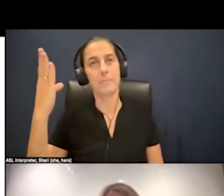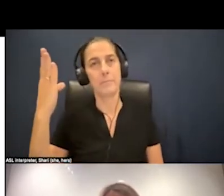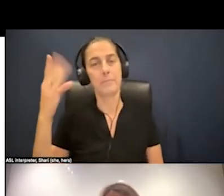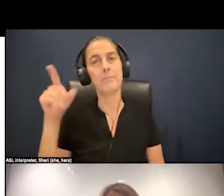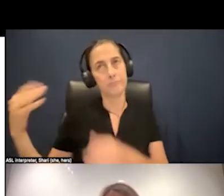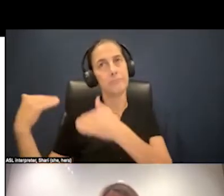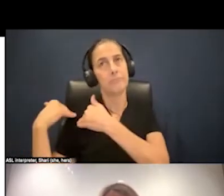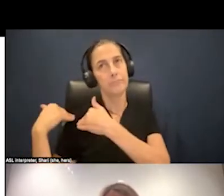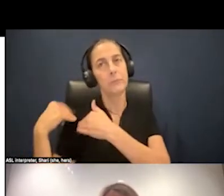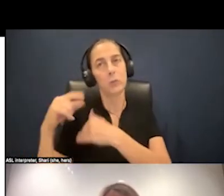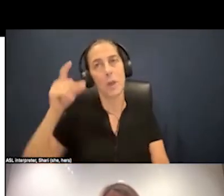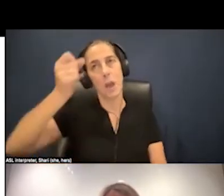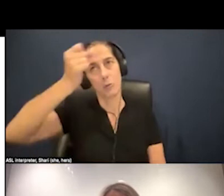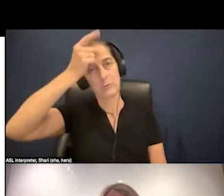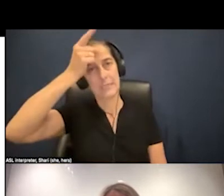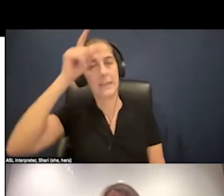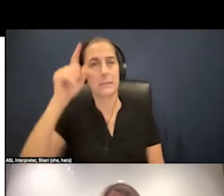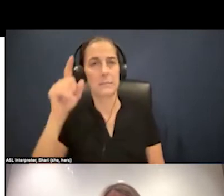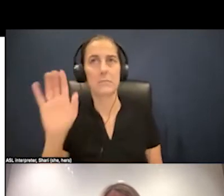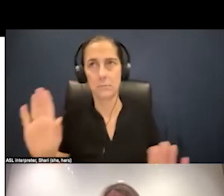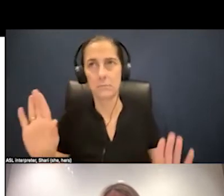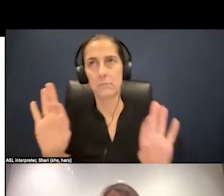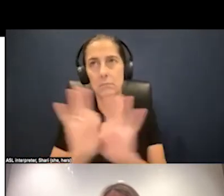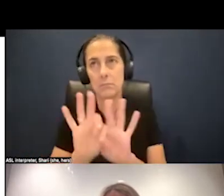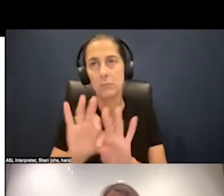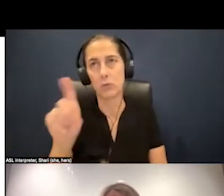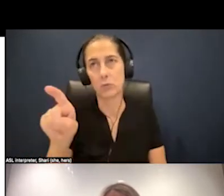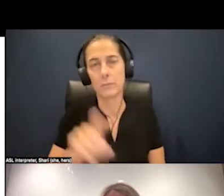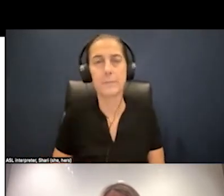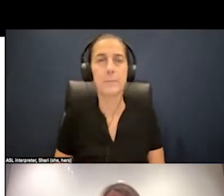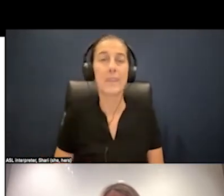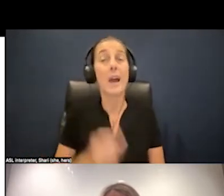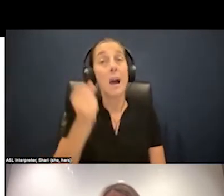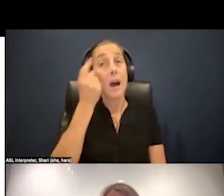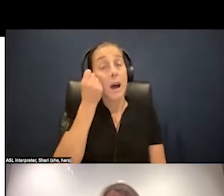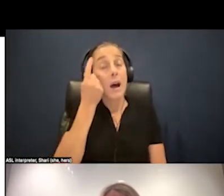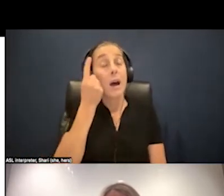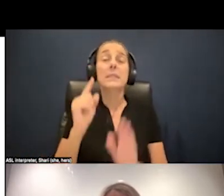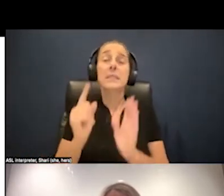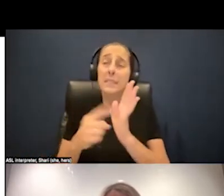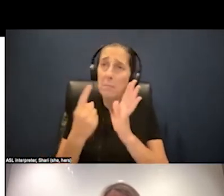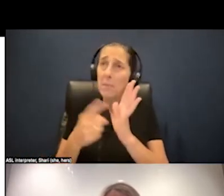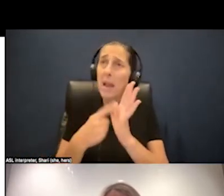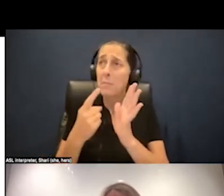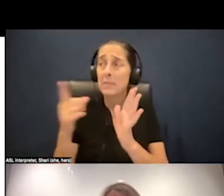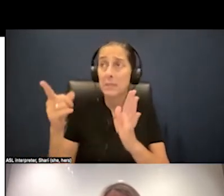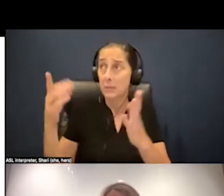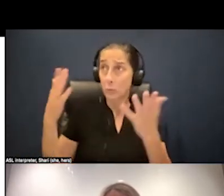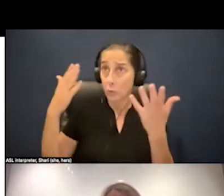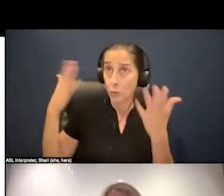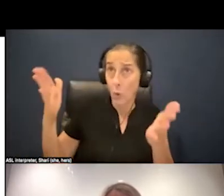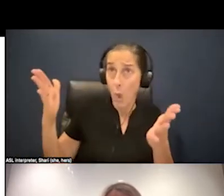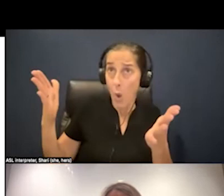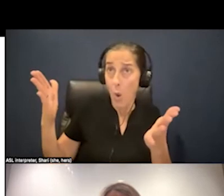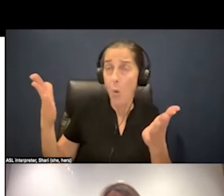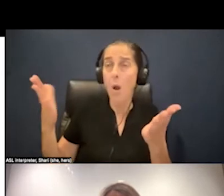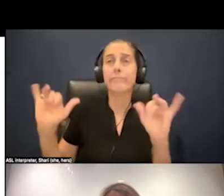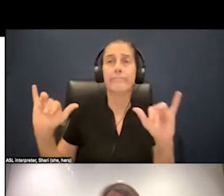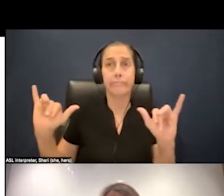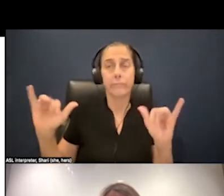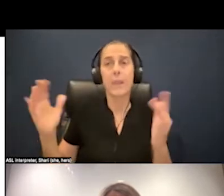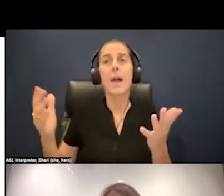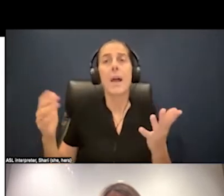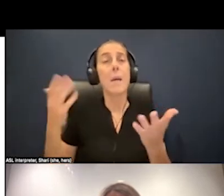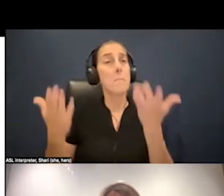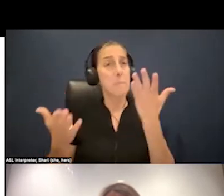Now, not everyone can know everything. So sometimes that response might have to be, you know what, I don't know much about that, but why